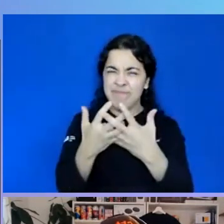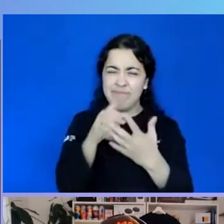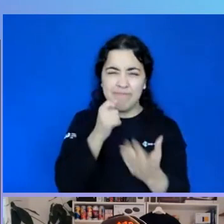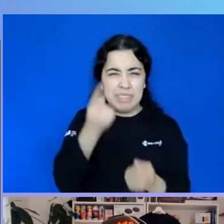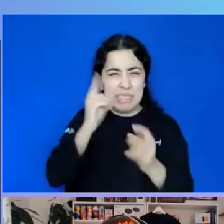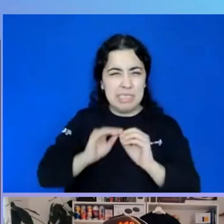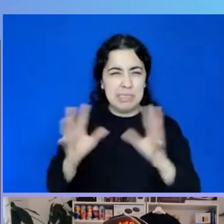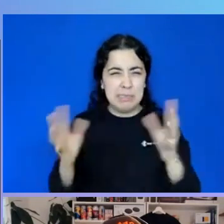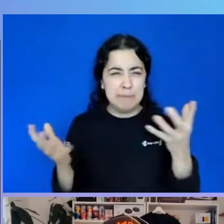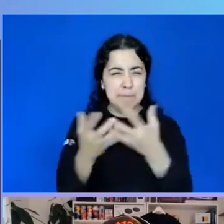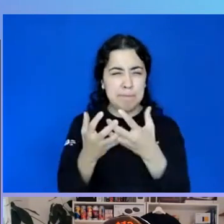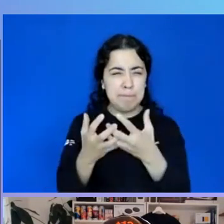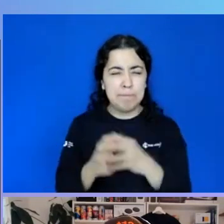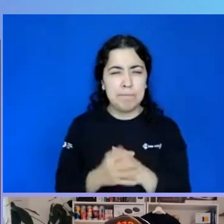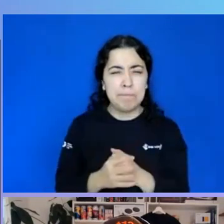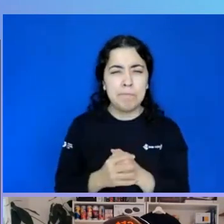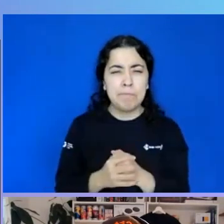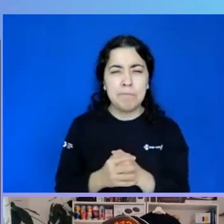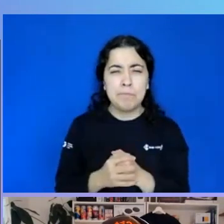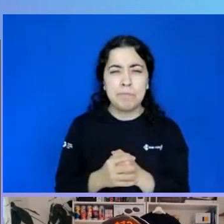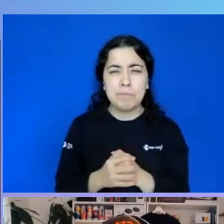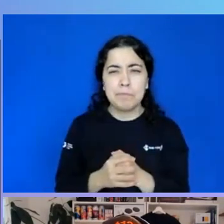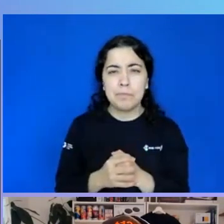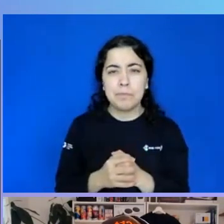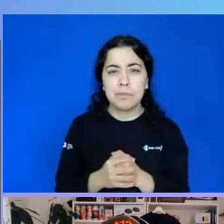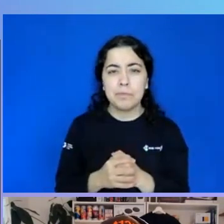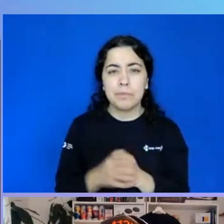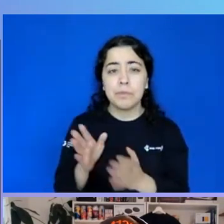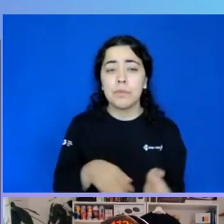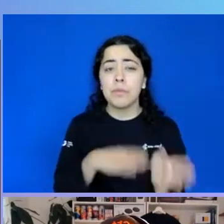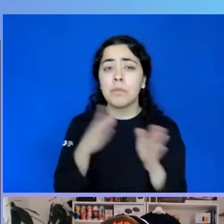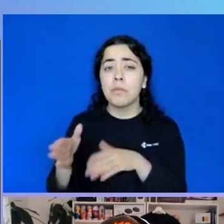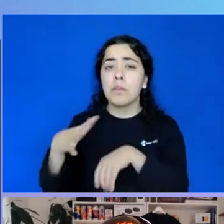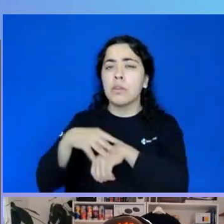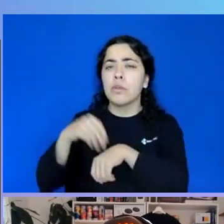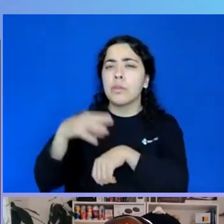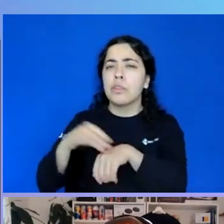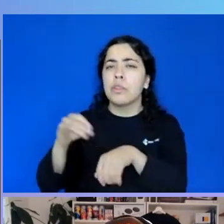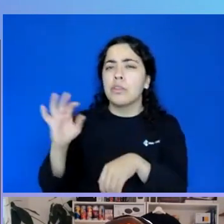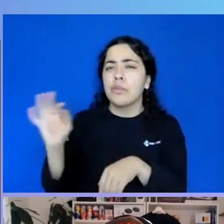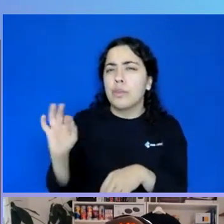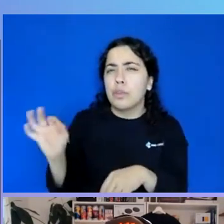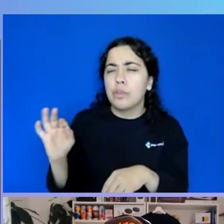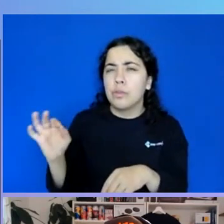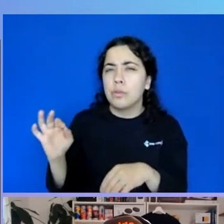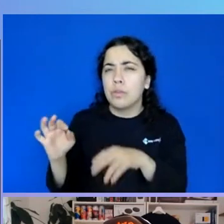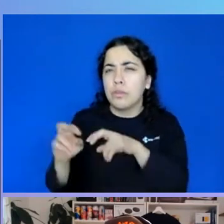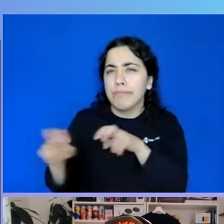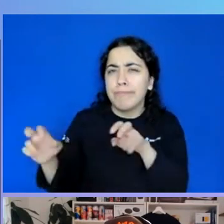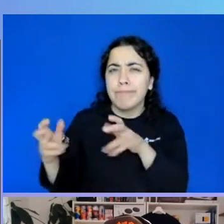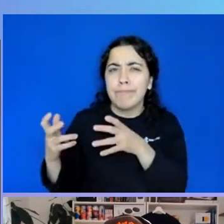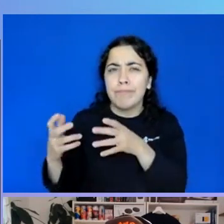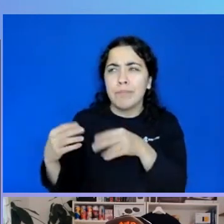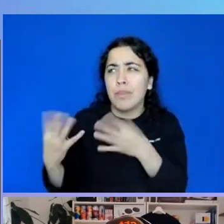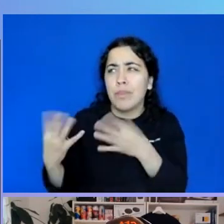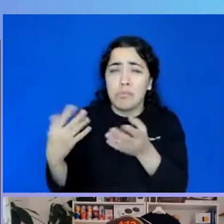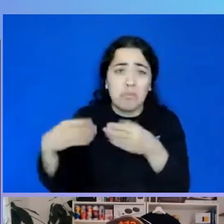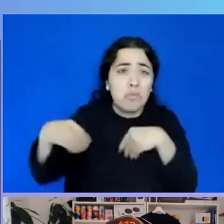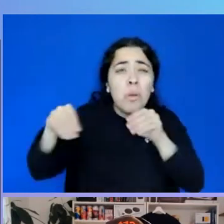A Swedish furniture and what else the provider, a store